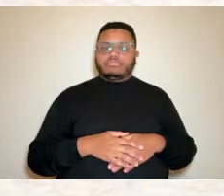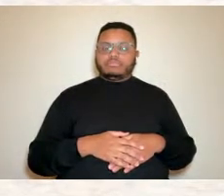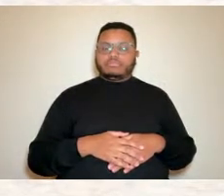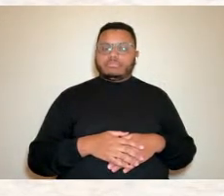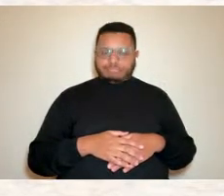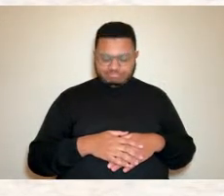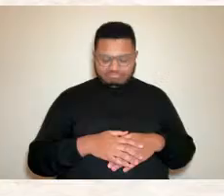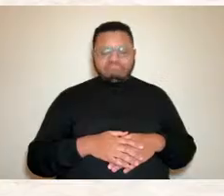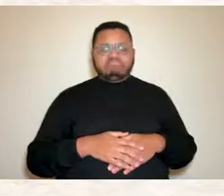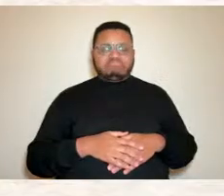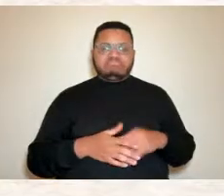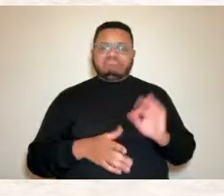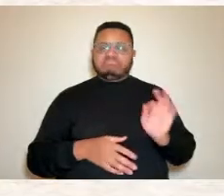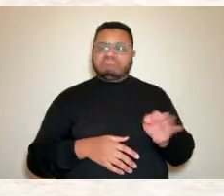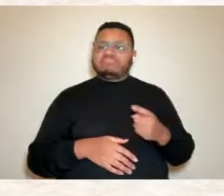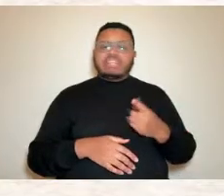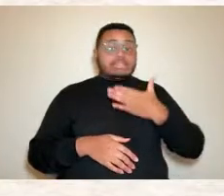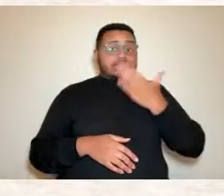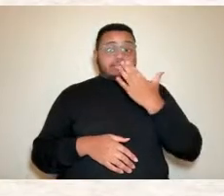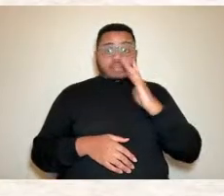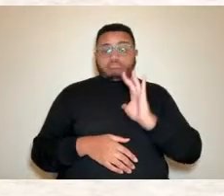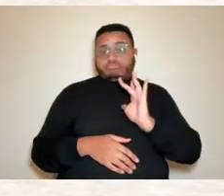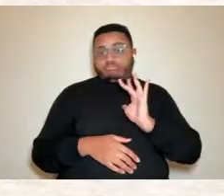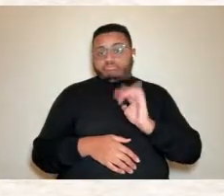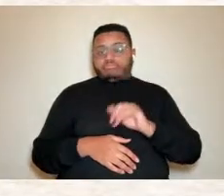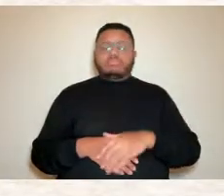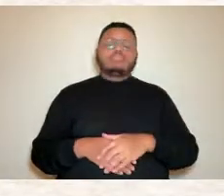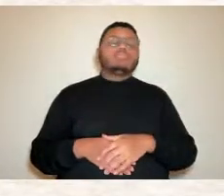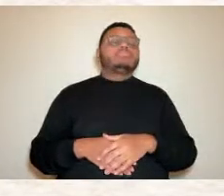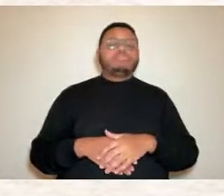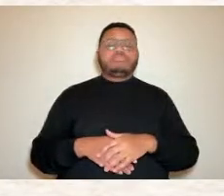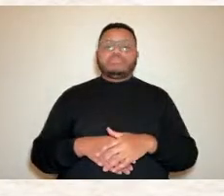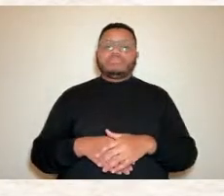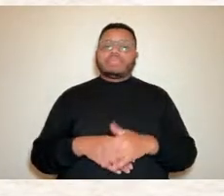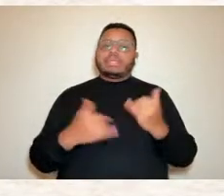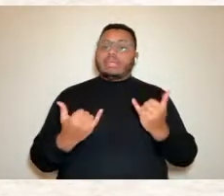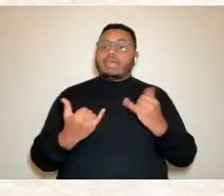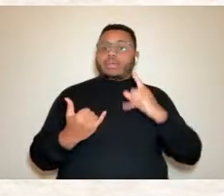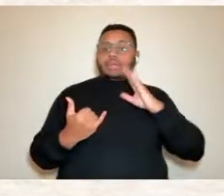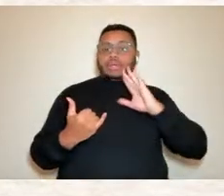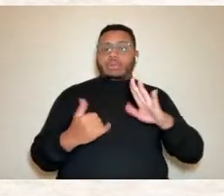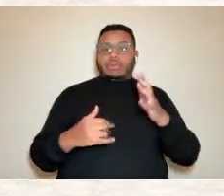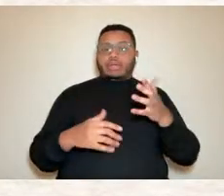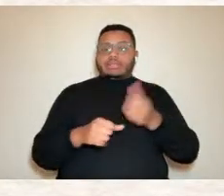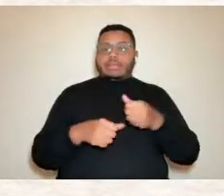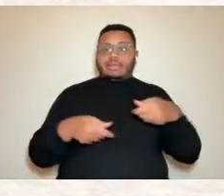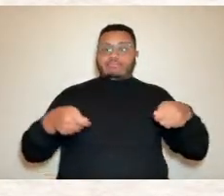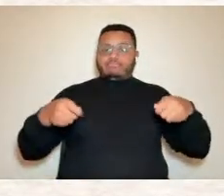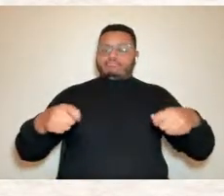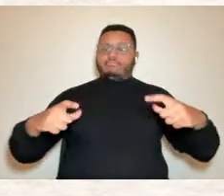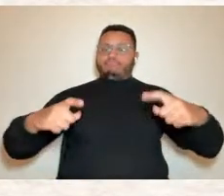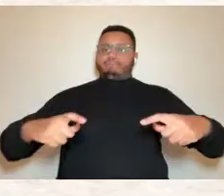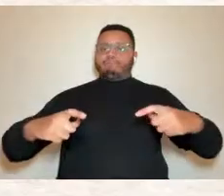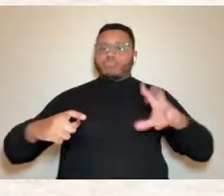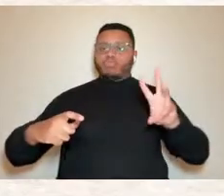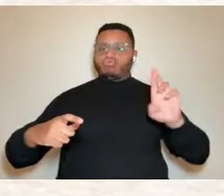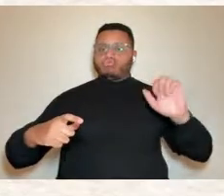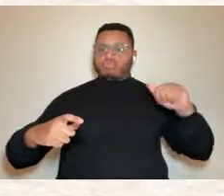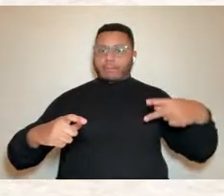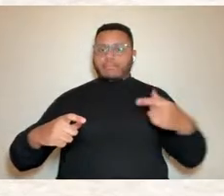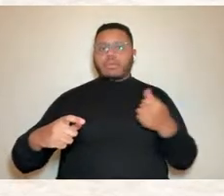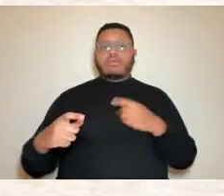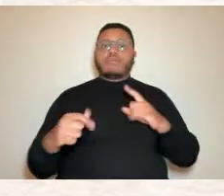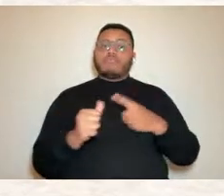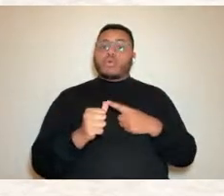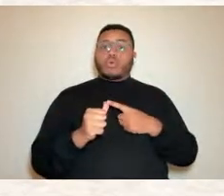There we go. Smells delicious. All right, so I'm going to take a wrap right here, and I'm going to